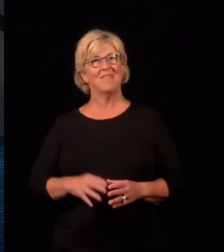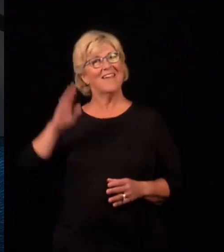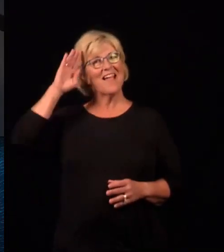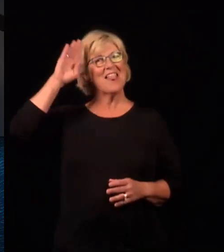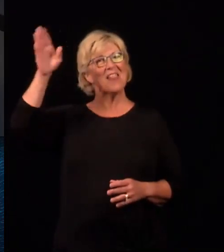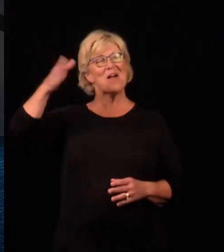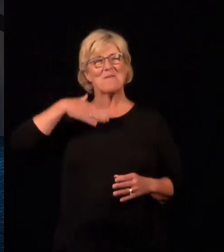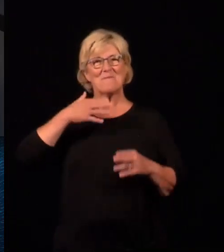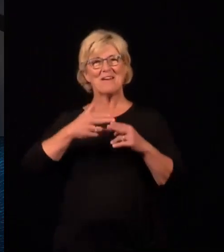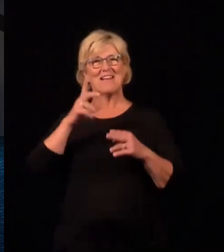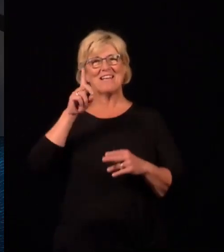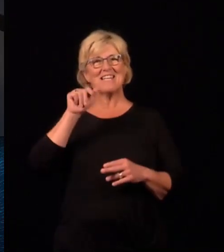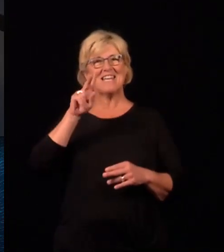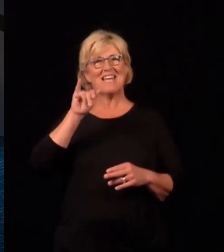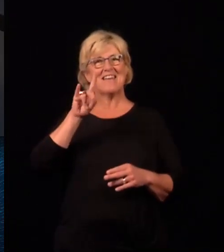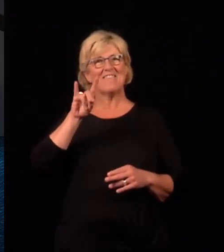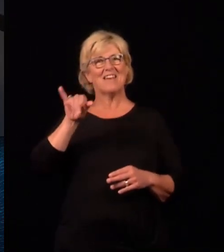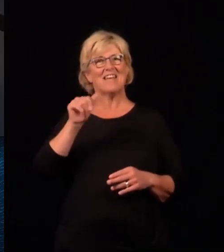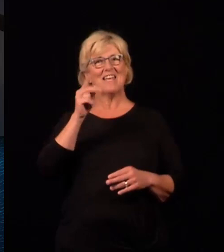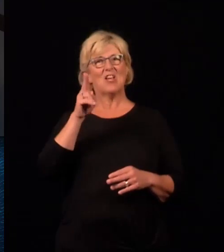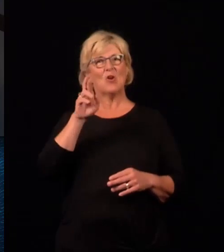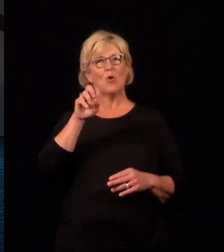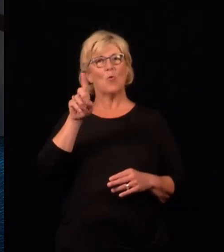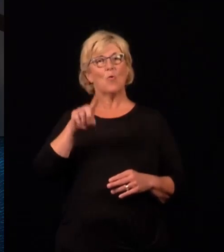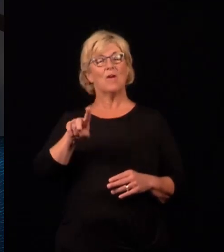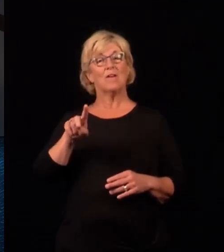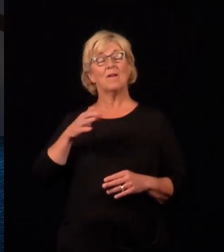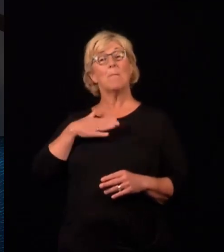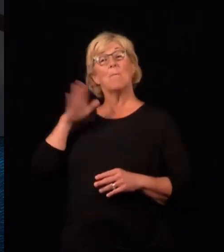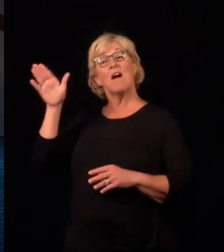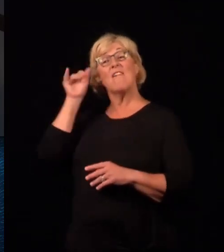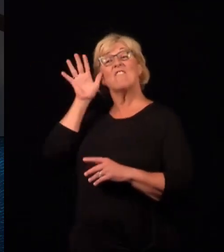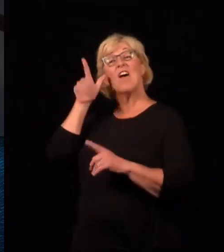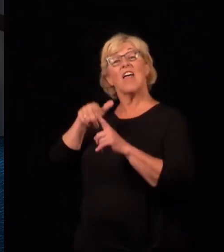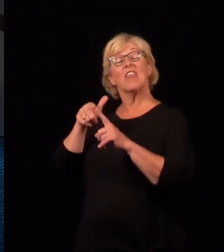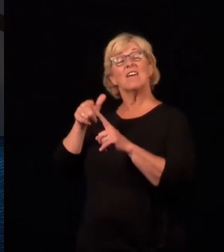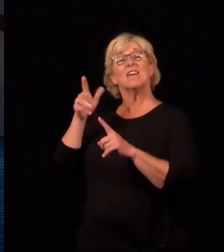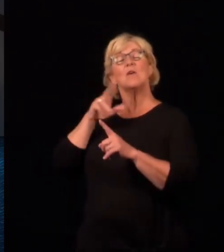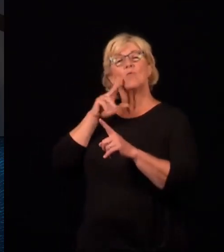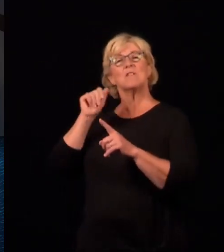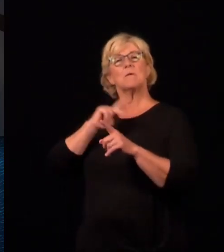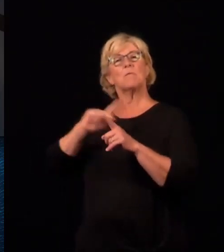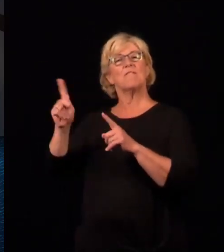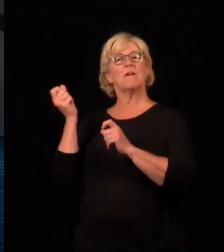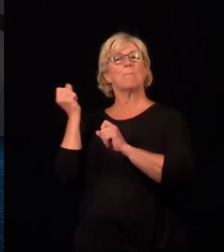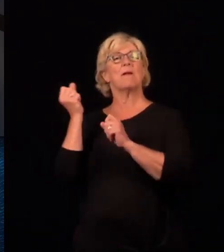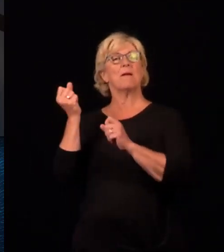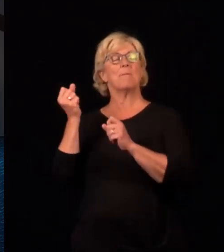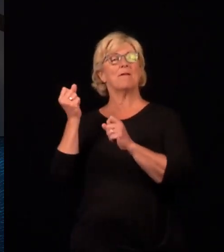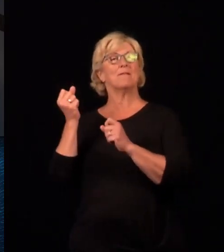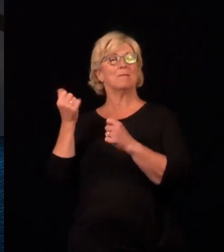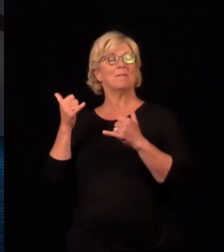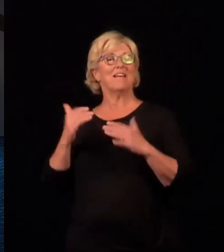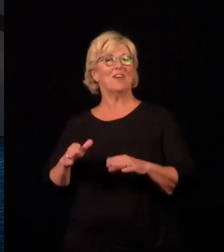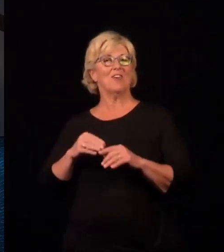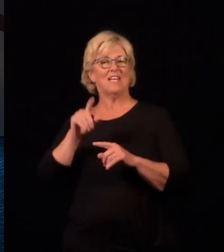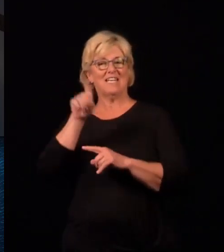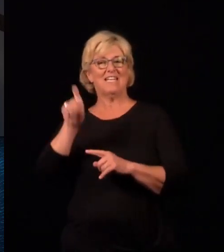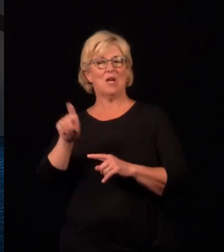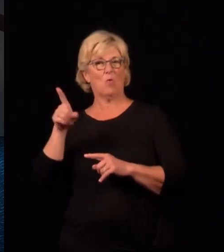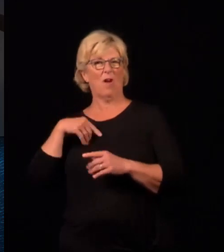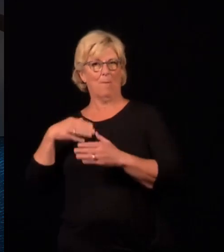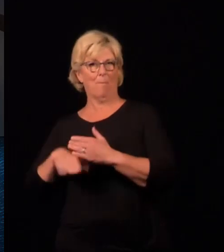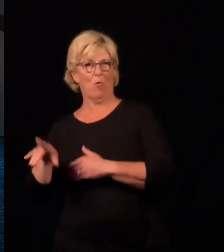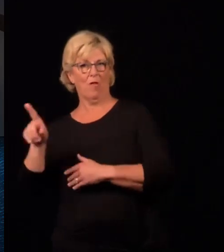Hello, my name is David Juarez. My father was a professional baseball player in Texas, where I was born. We moved